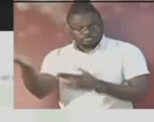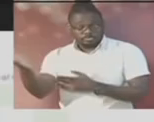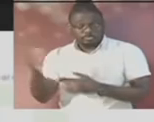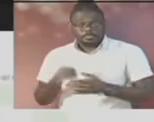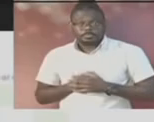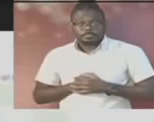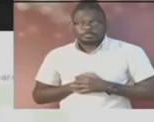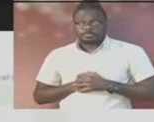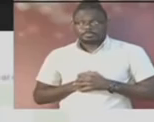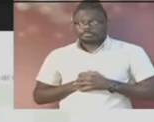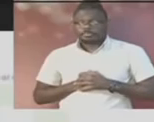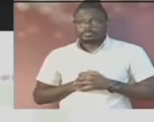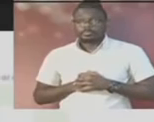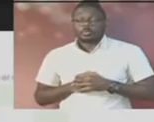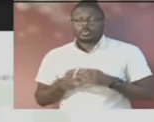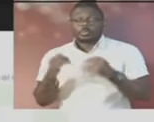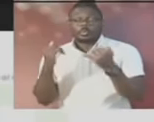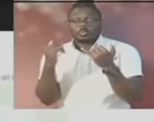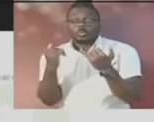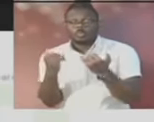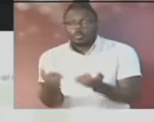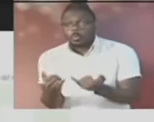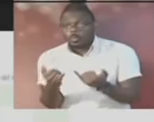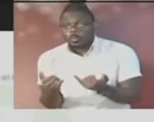At present, there were